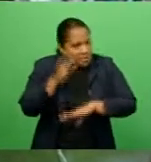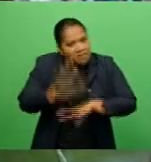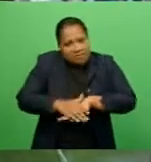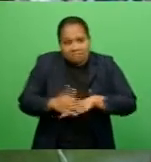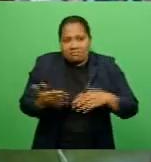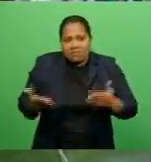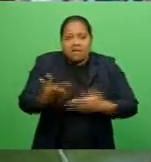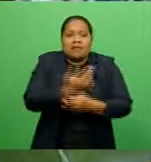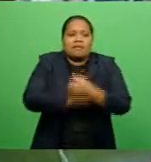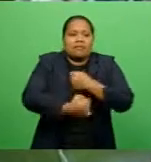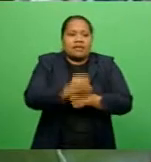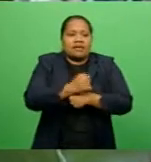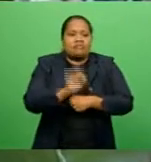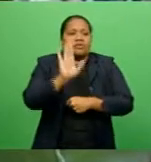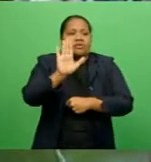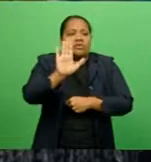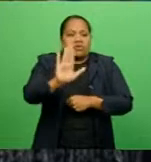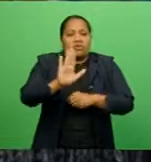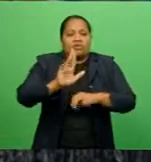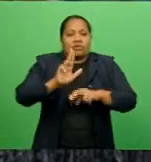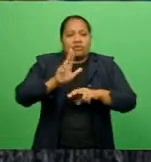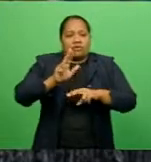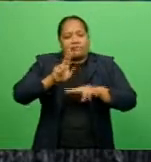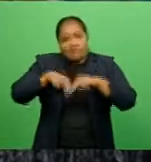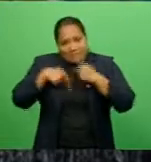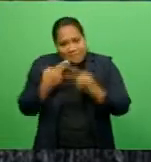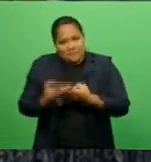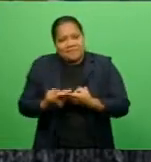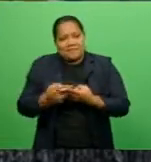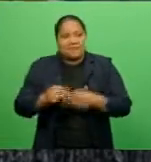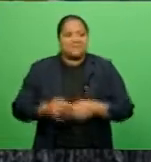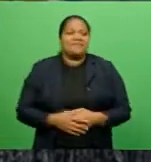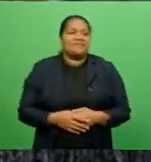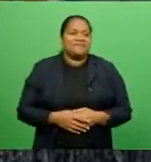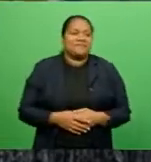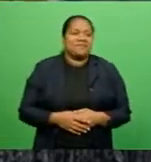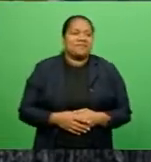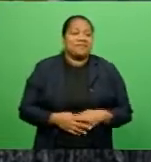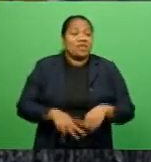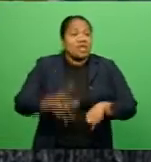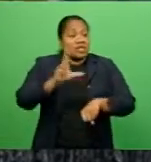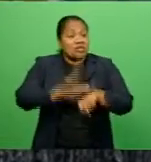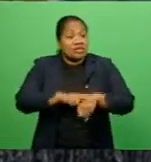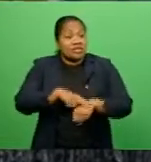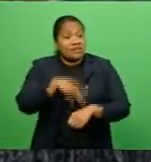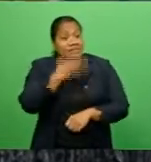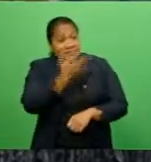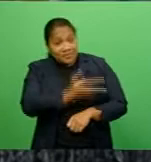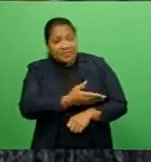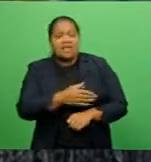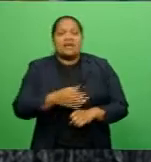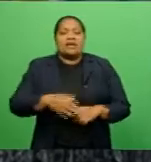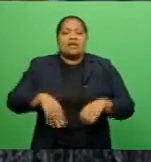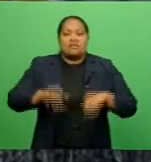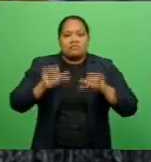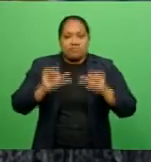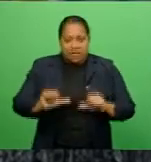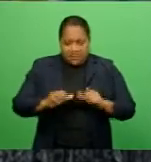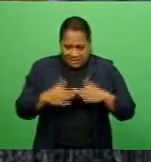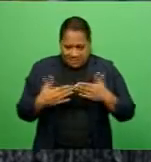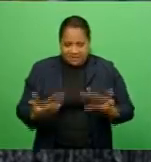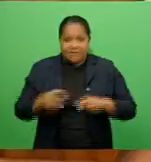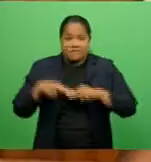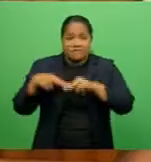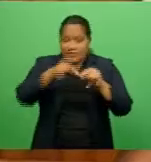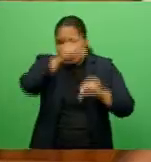it becomes a part of your family. Dr. Wundiniambola is also the current president of the Fiji Nursing Association